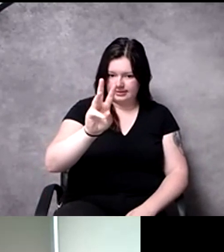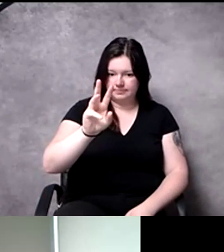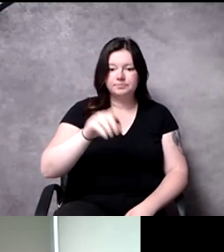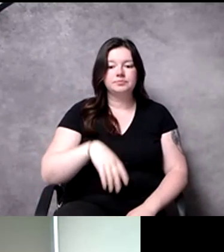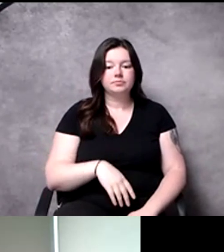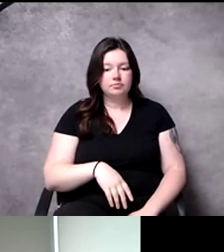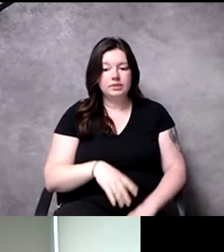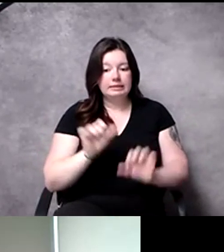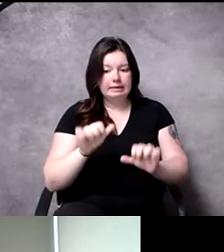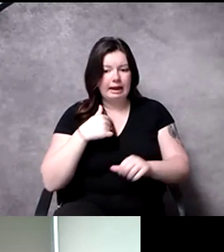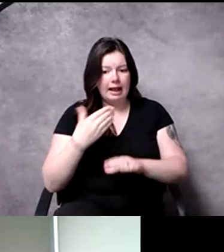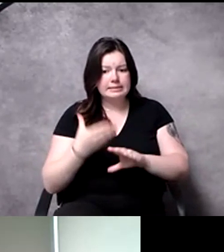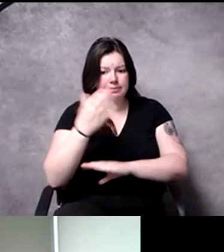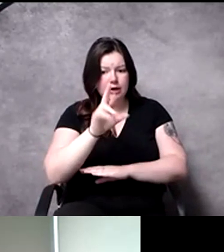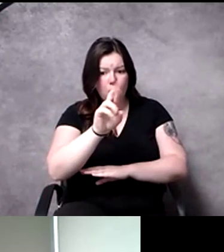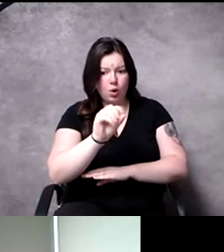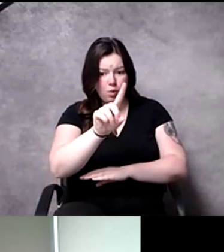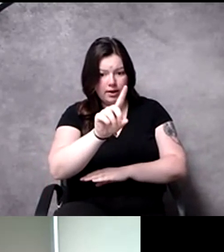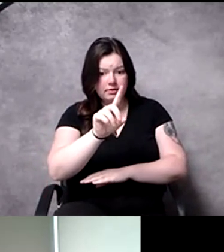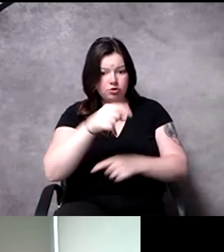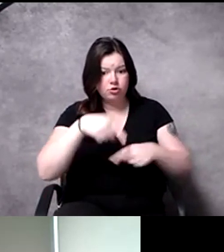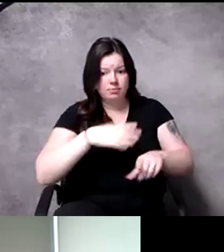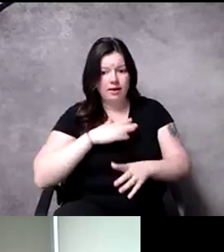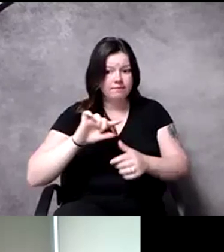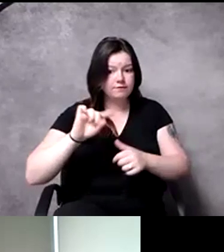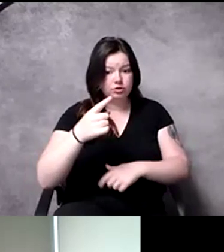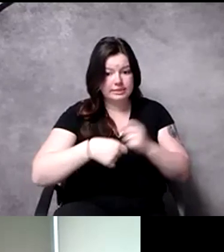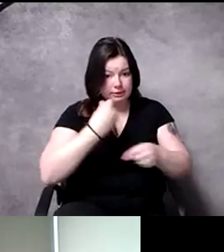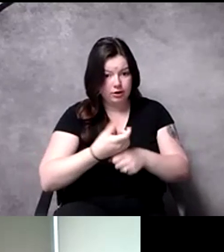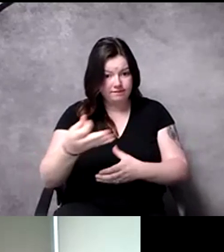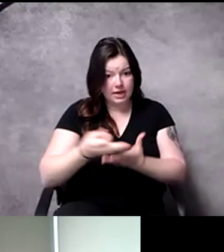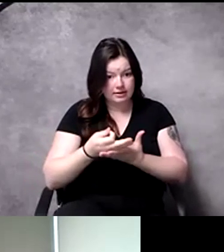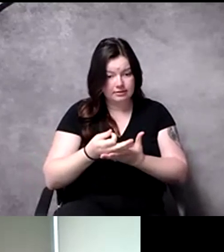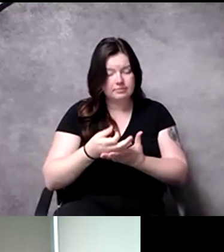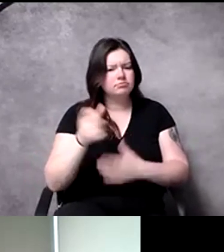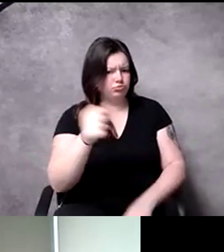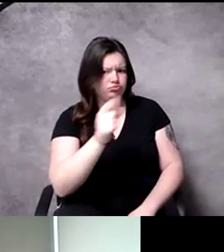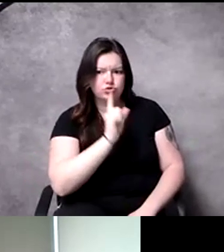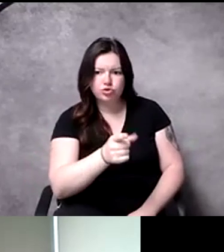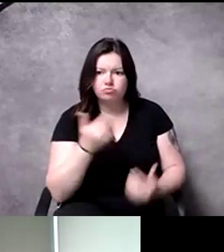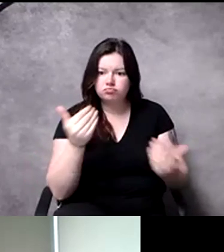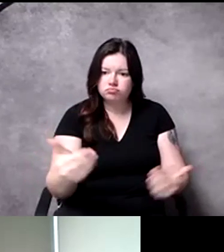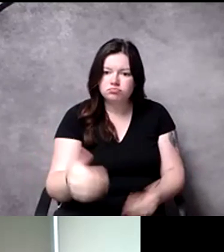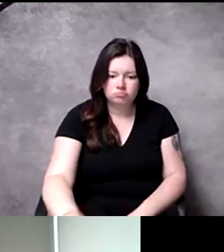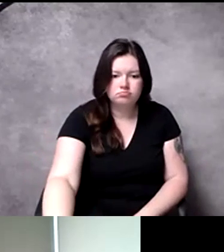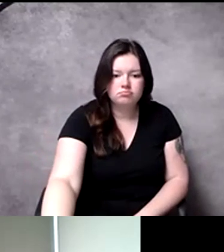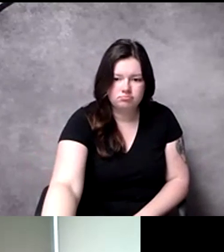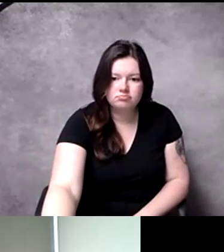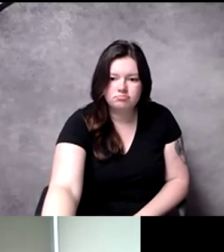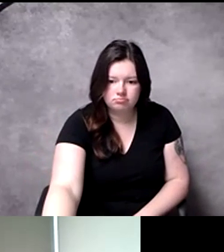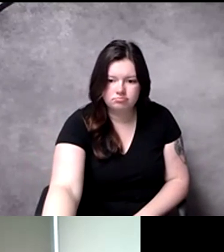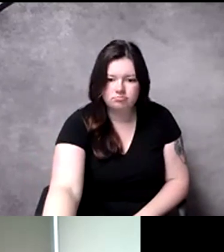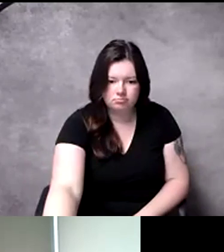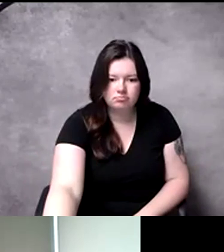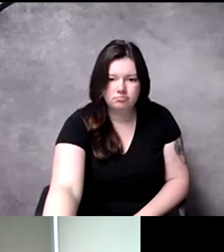R16 funding? Sure. Yep. Yeah. Yep. Yep, I would say that the folks at NIH would